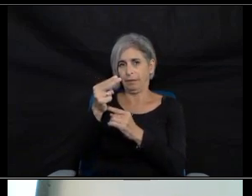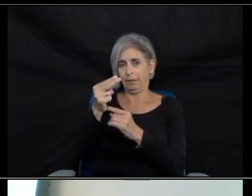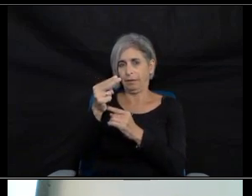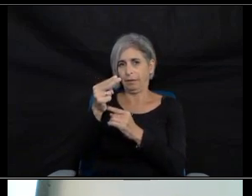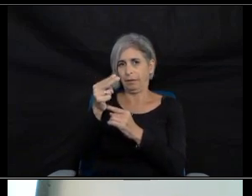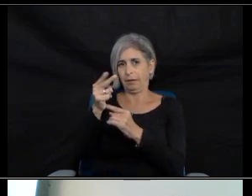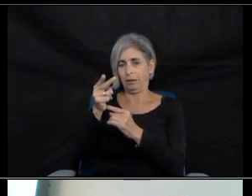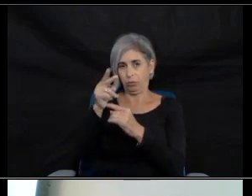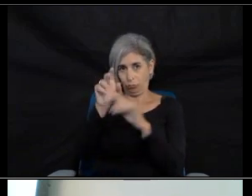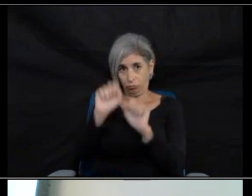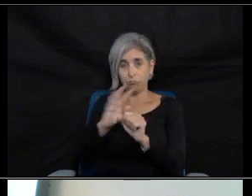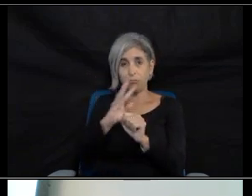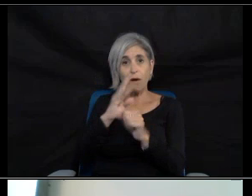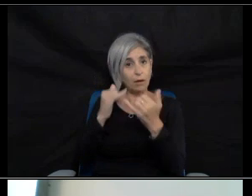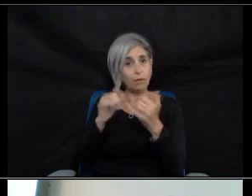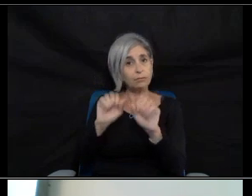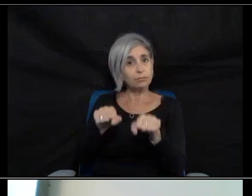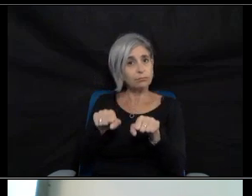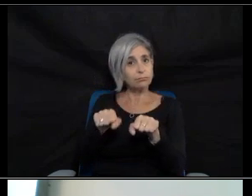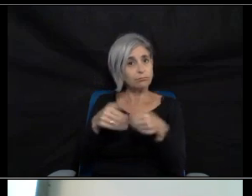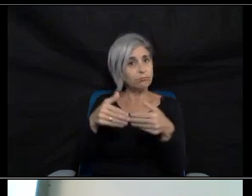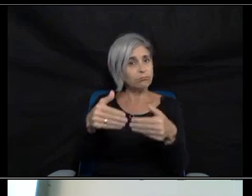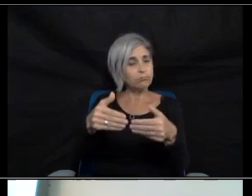You have been unmuted.